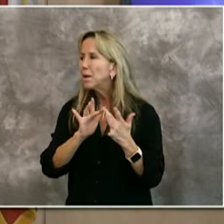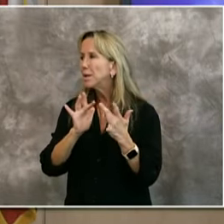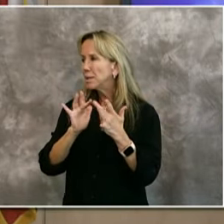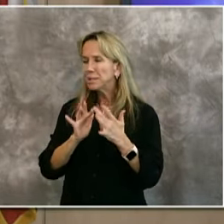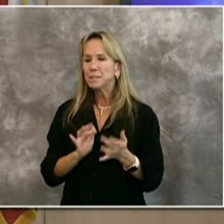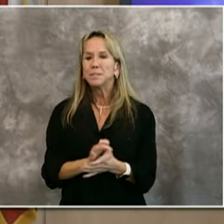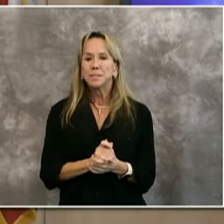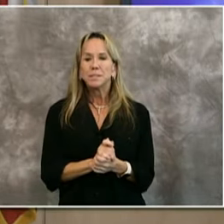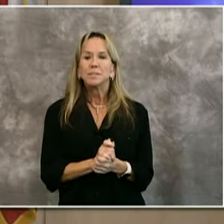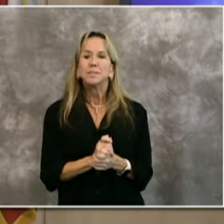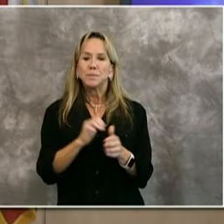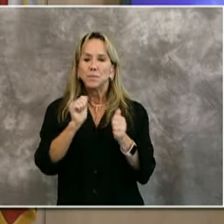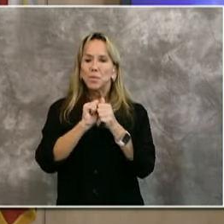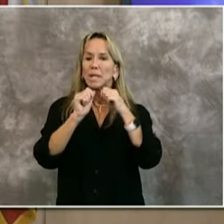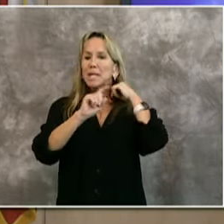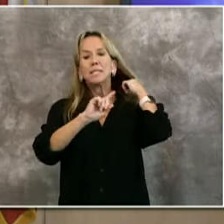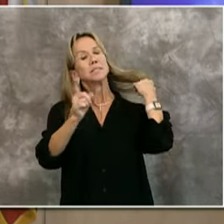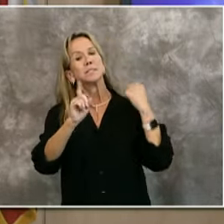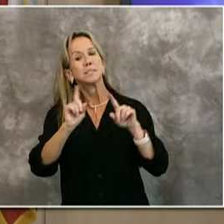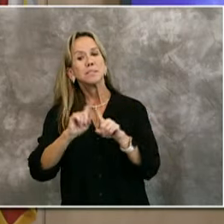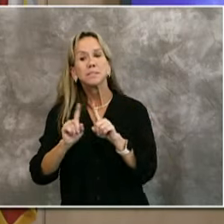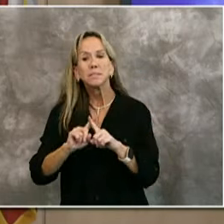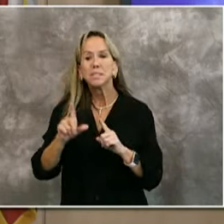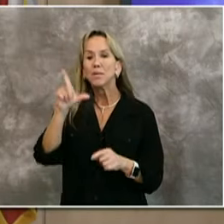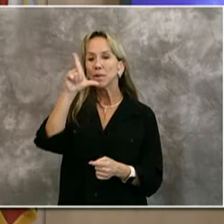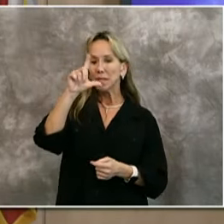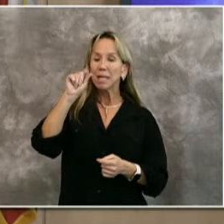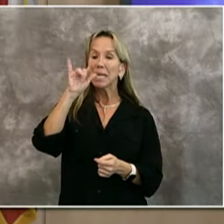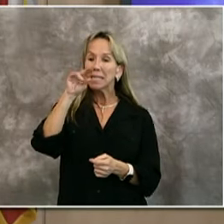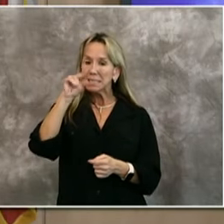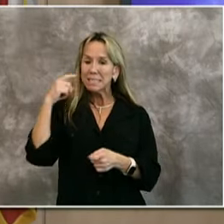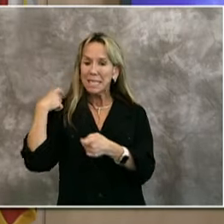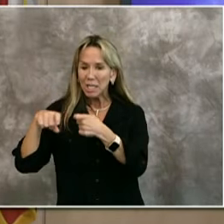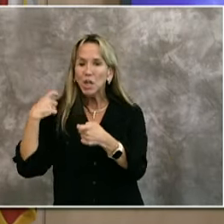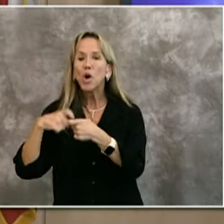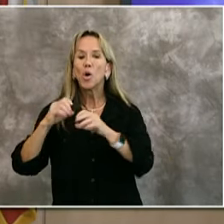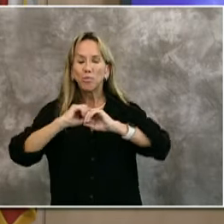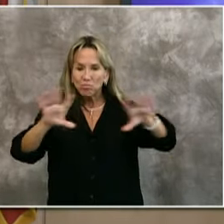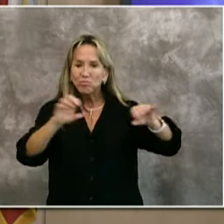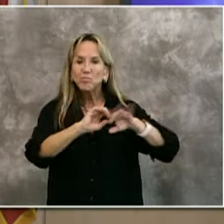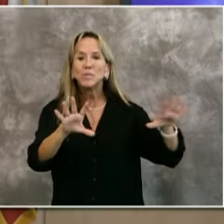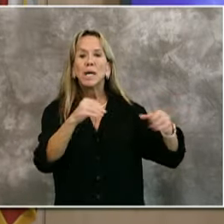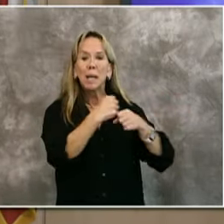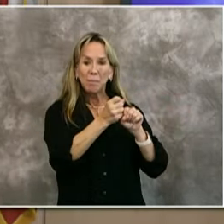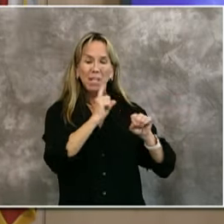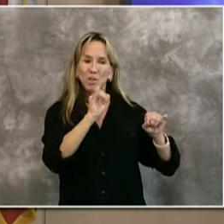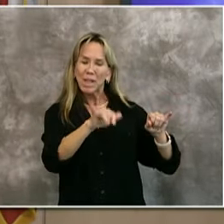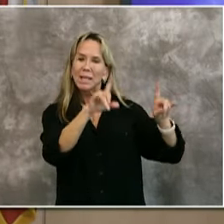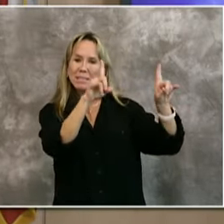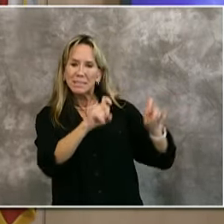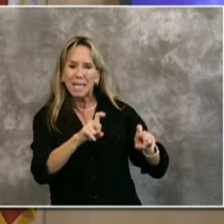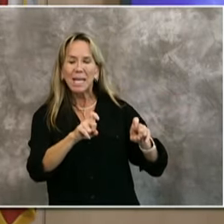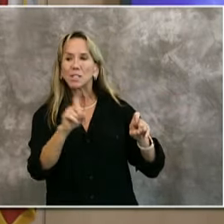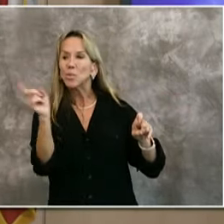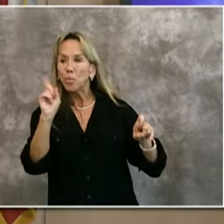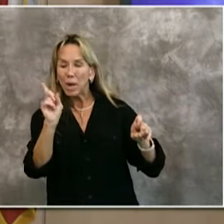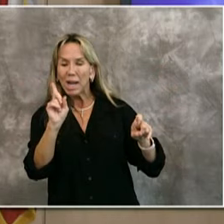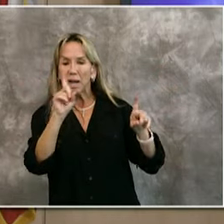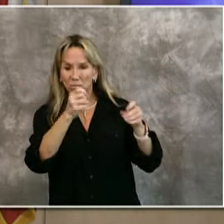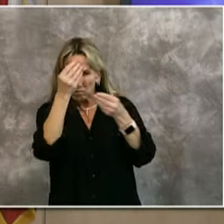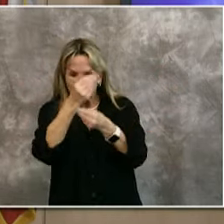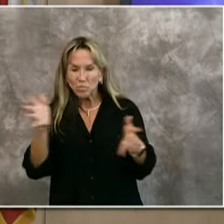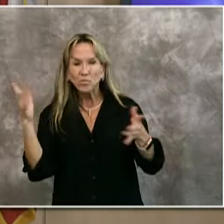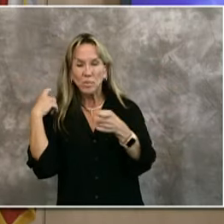we're working with other Hispanic outlets to get messages out on testing and tracing and the location of